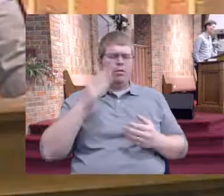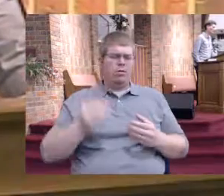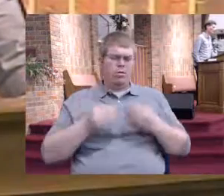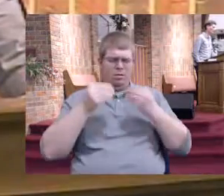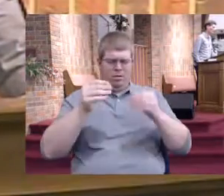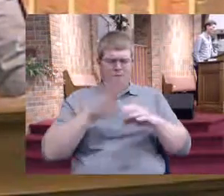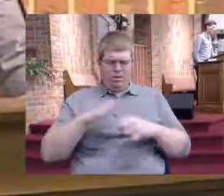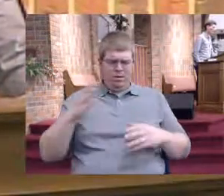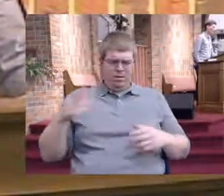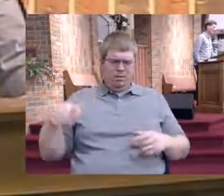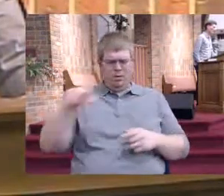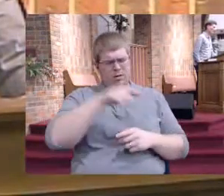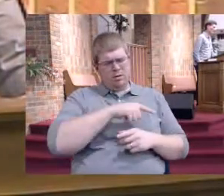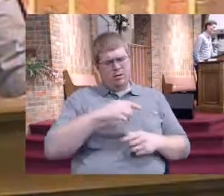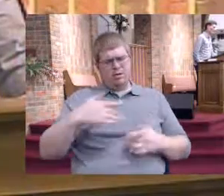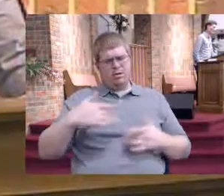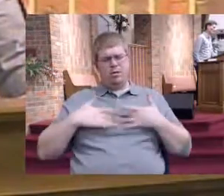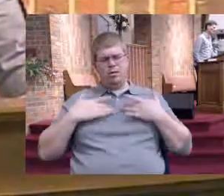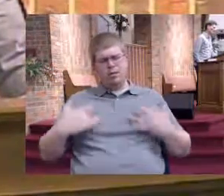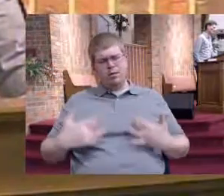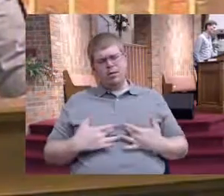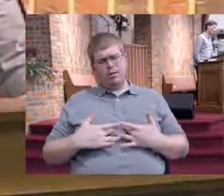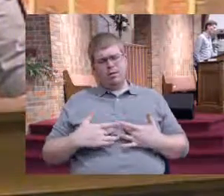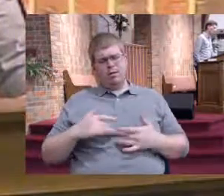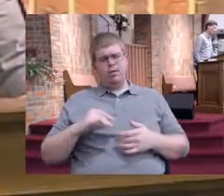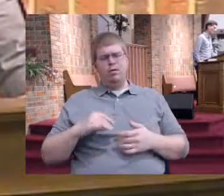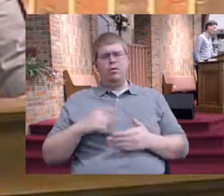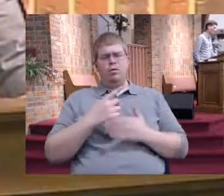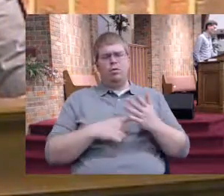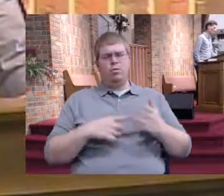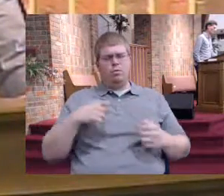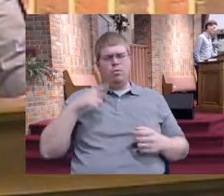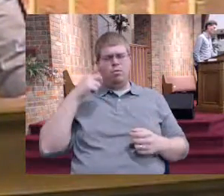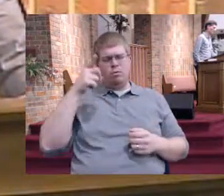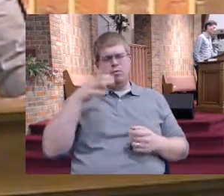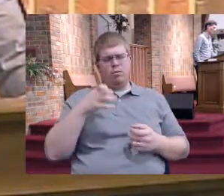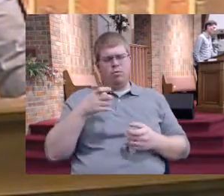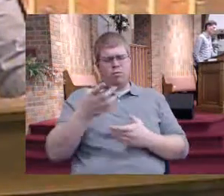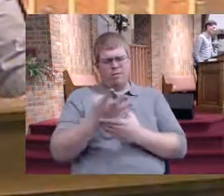here what it is that you are begging them to give up,